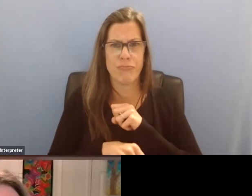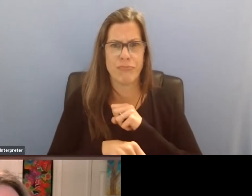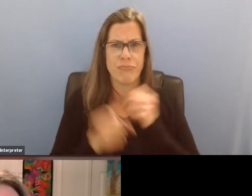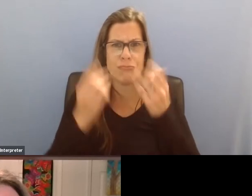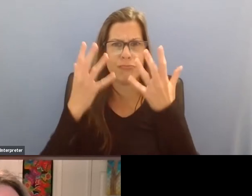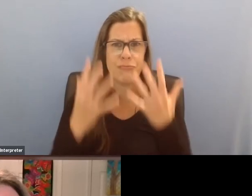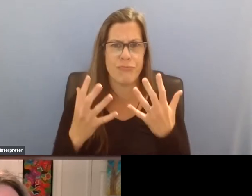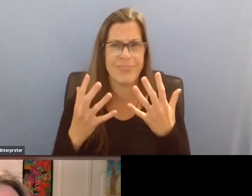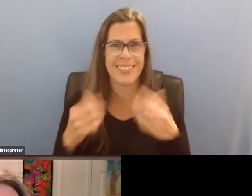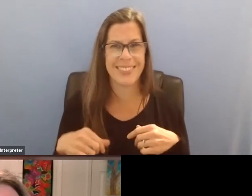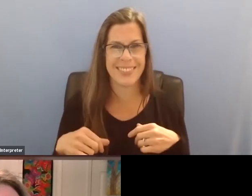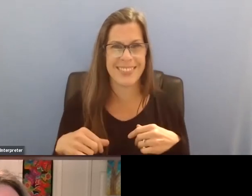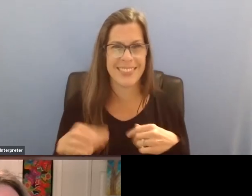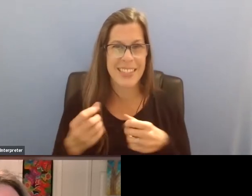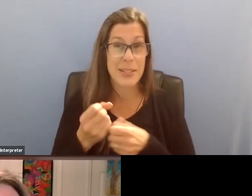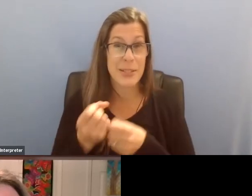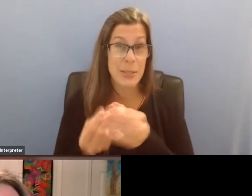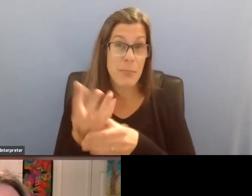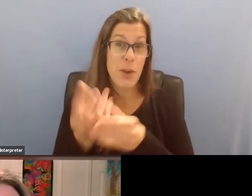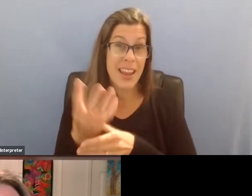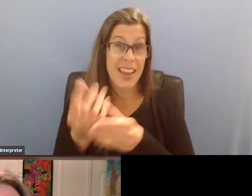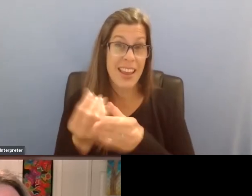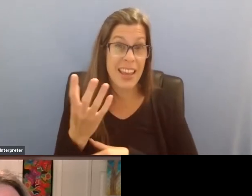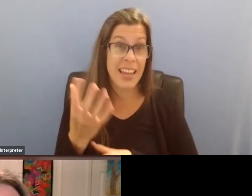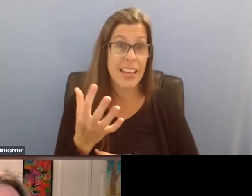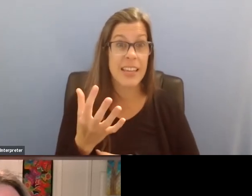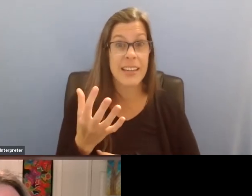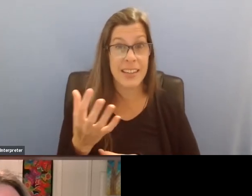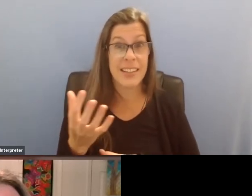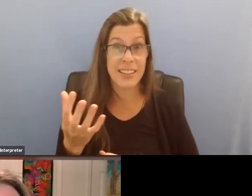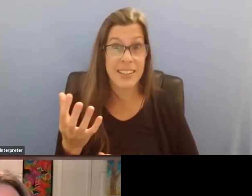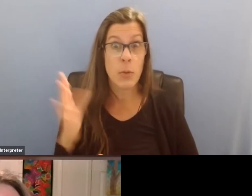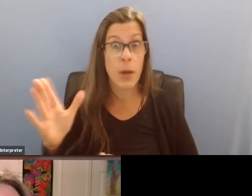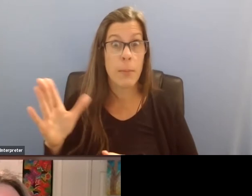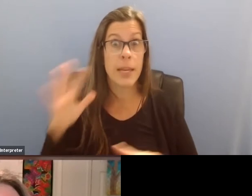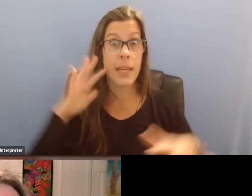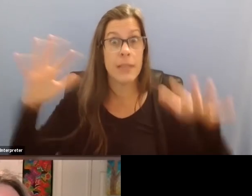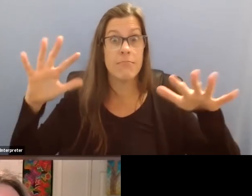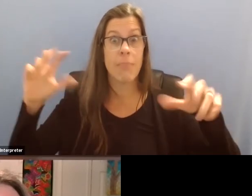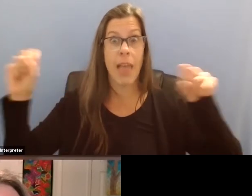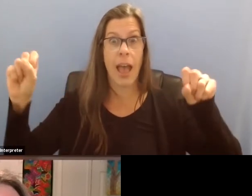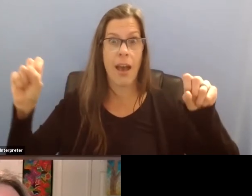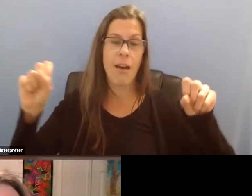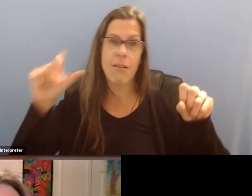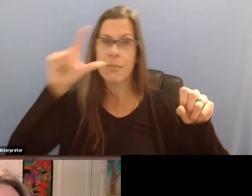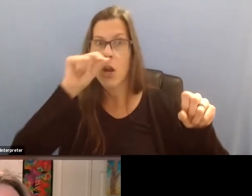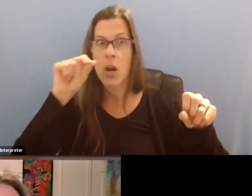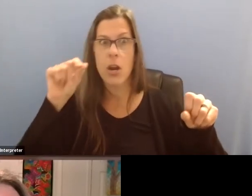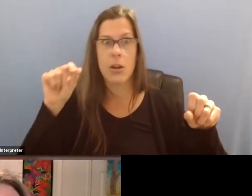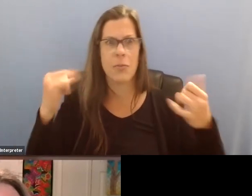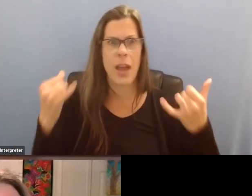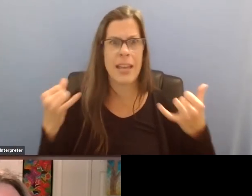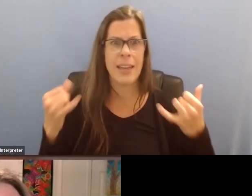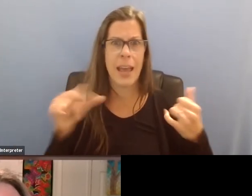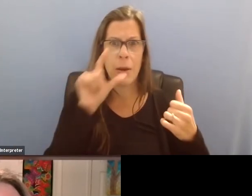looking forward to spring around this time of the year, because right now the birds are relatively quiet. And it's not a good time for someone who only